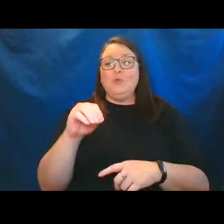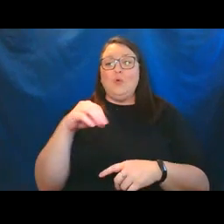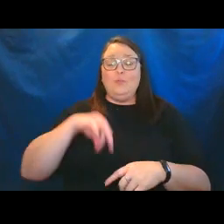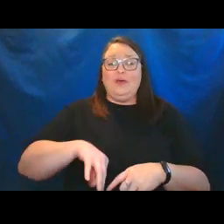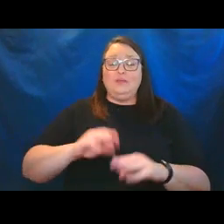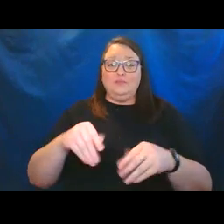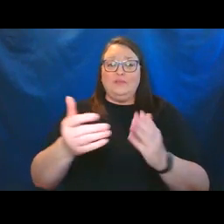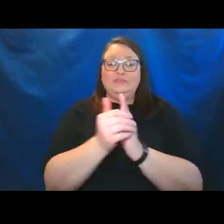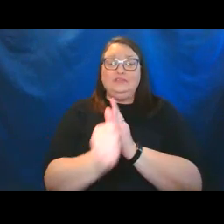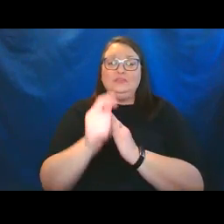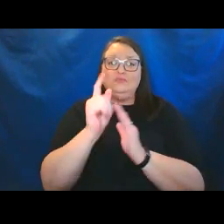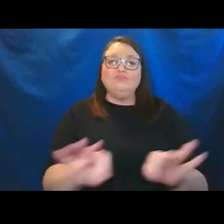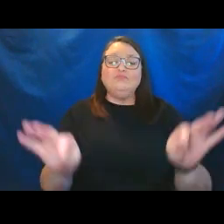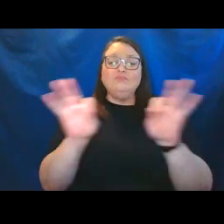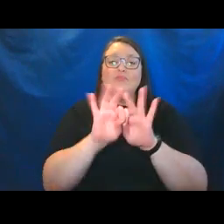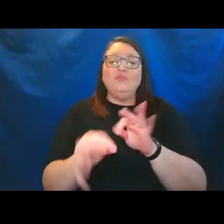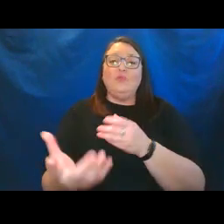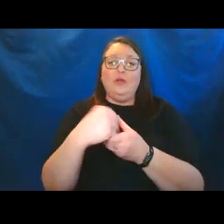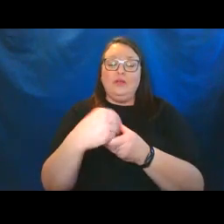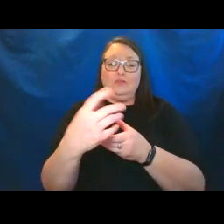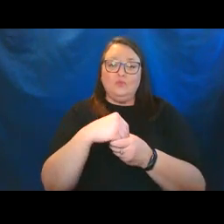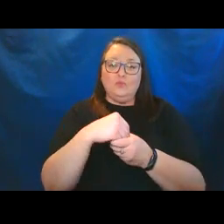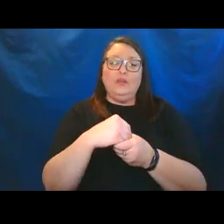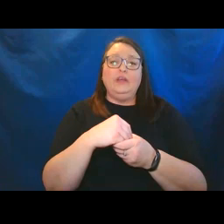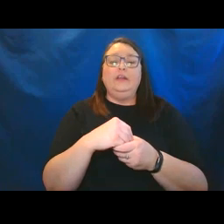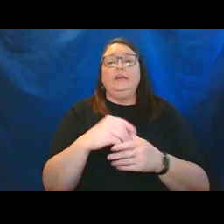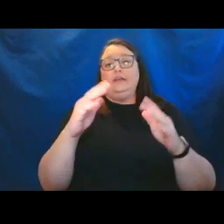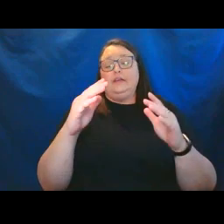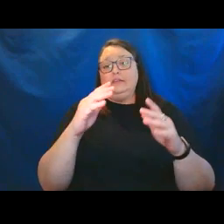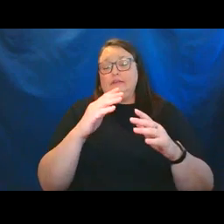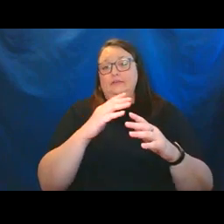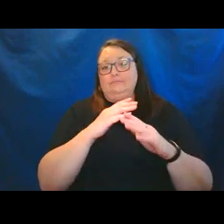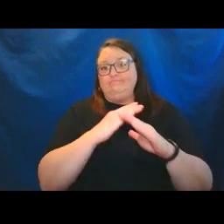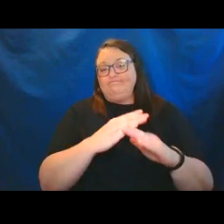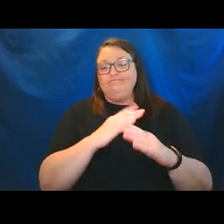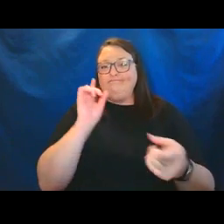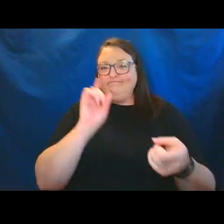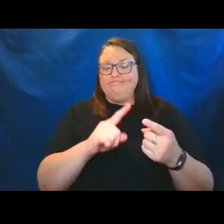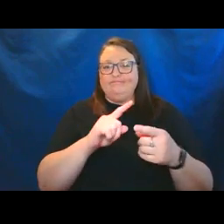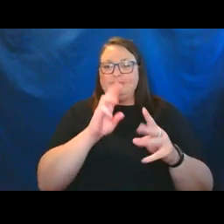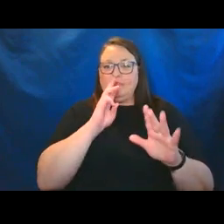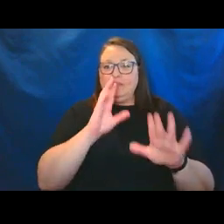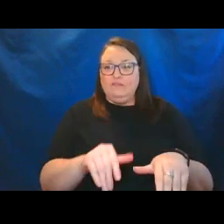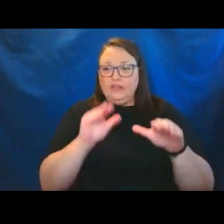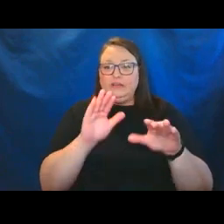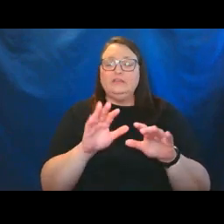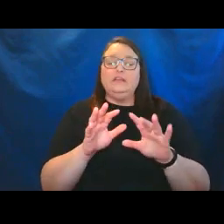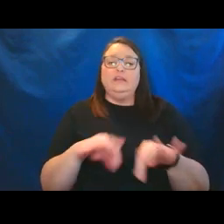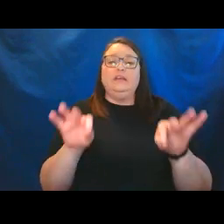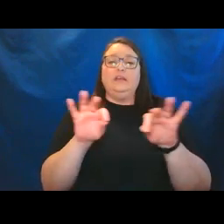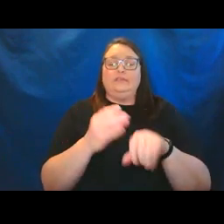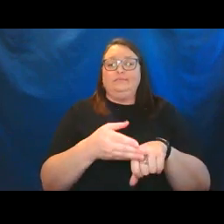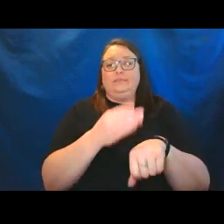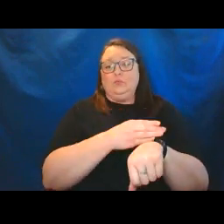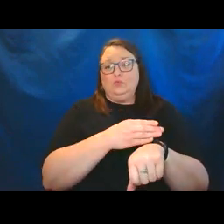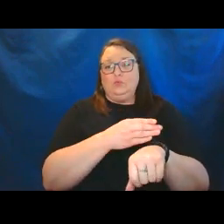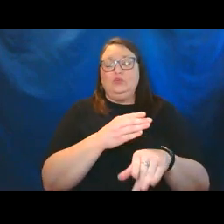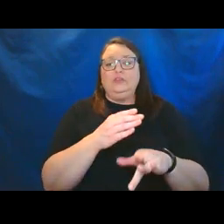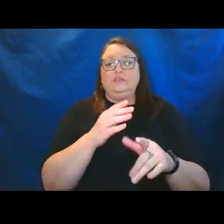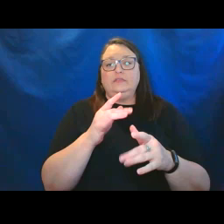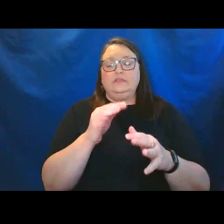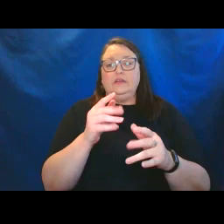for integrating, mitigating flooding from increased frequencies, increased economic development opportunities for low-income